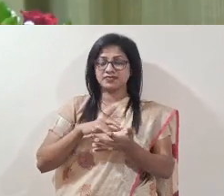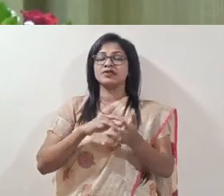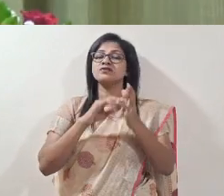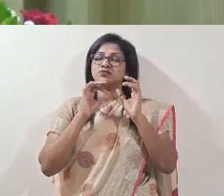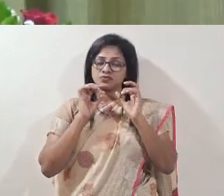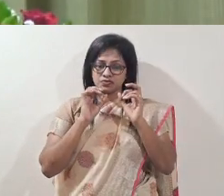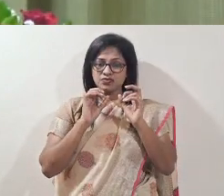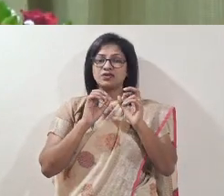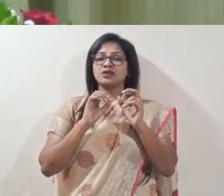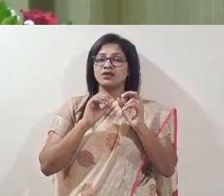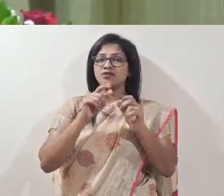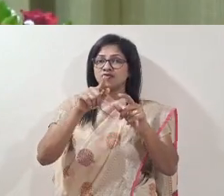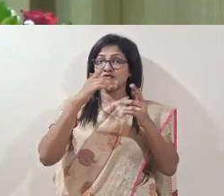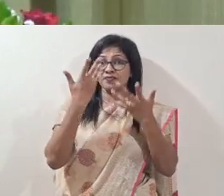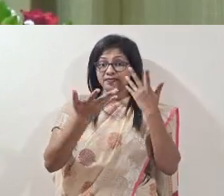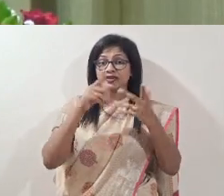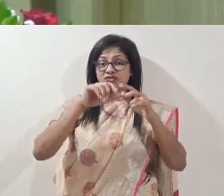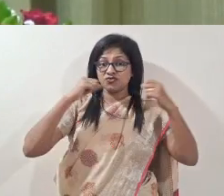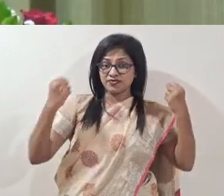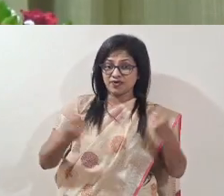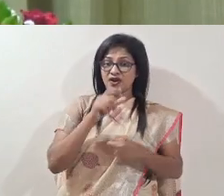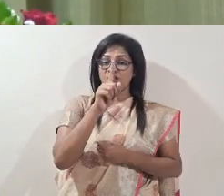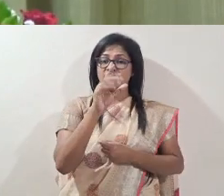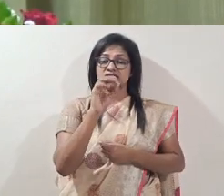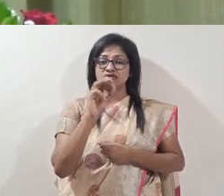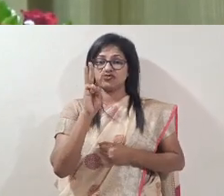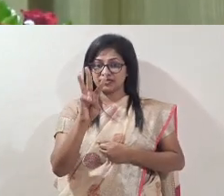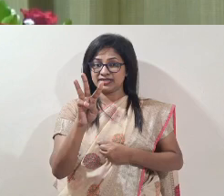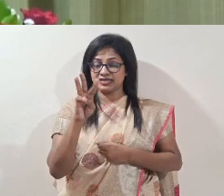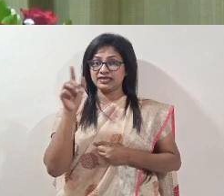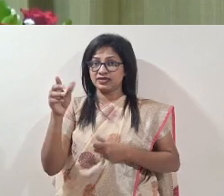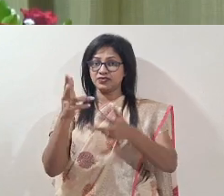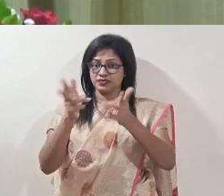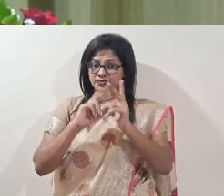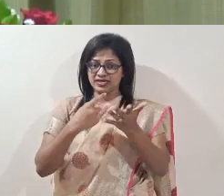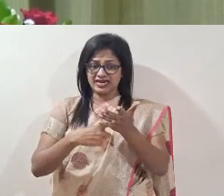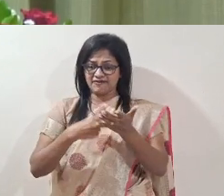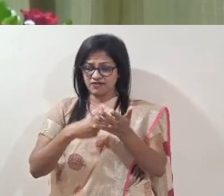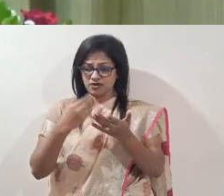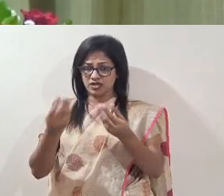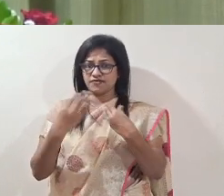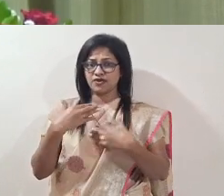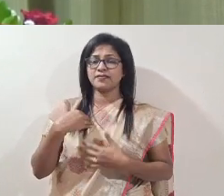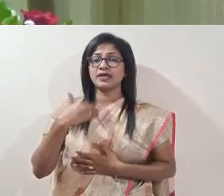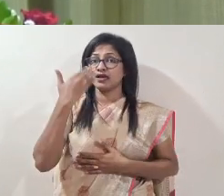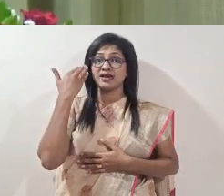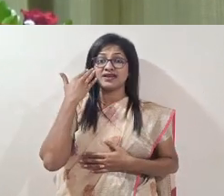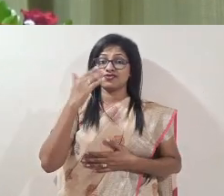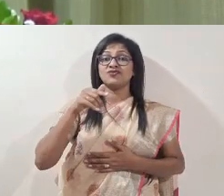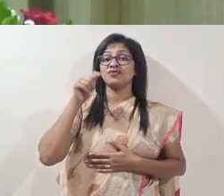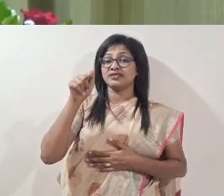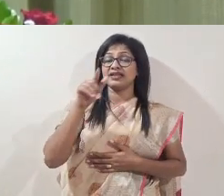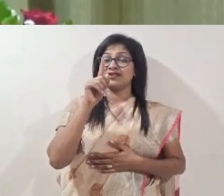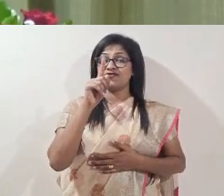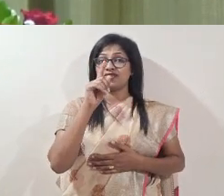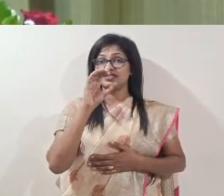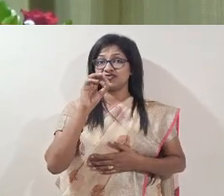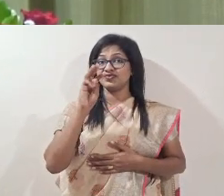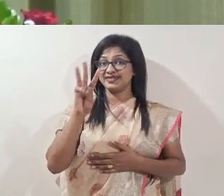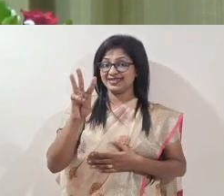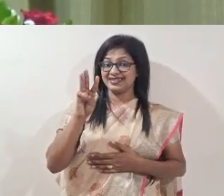And you're trying to and also you must have referred that 103. Yes, sir. Yes, I do not know. I happen to be the chairman of